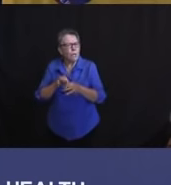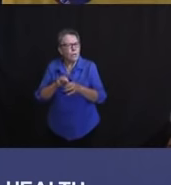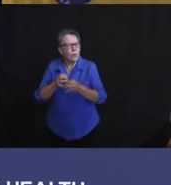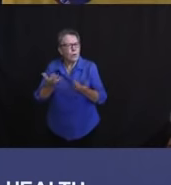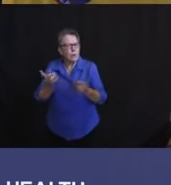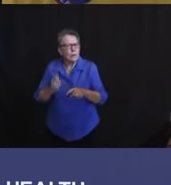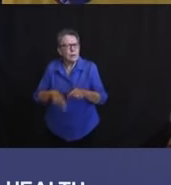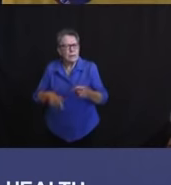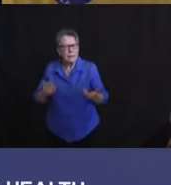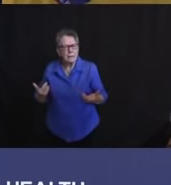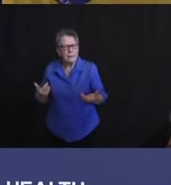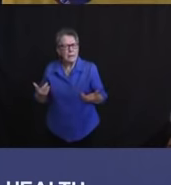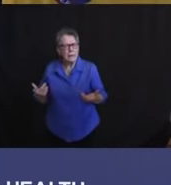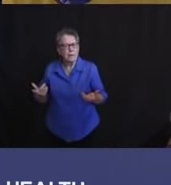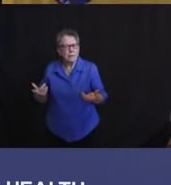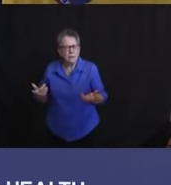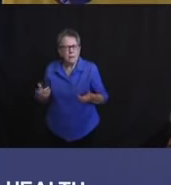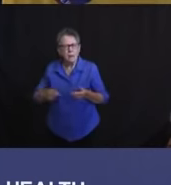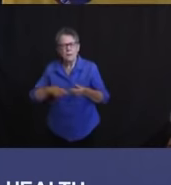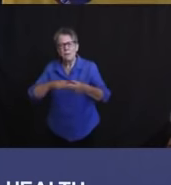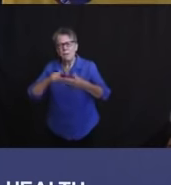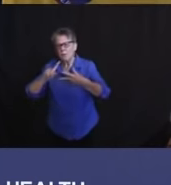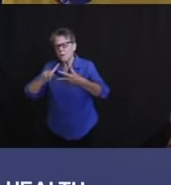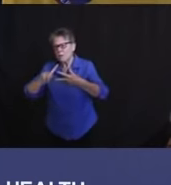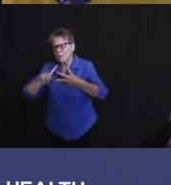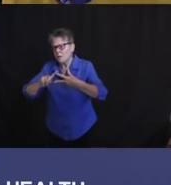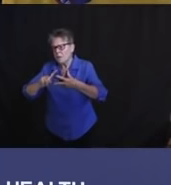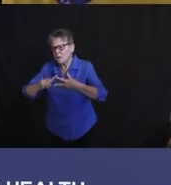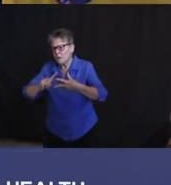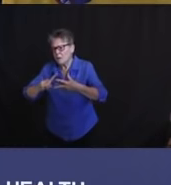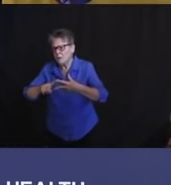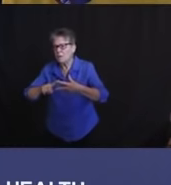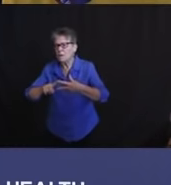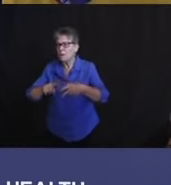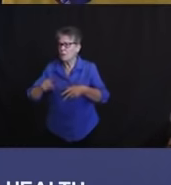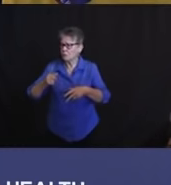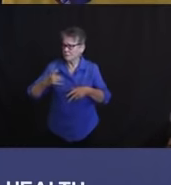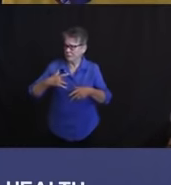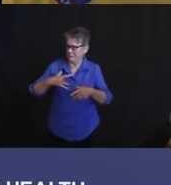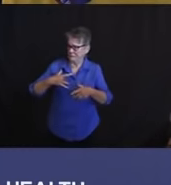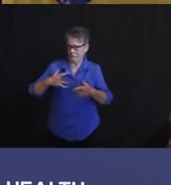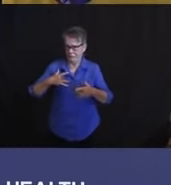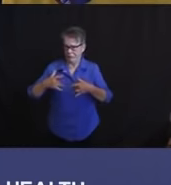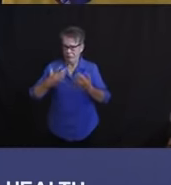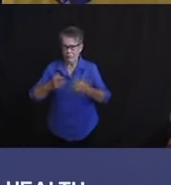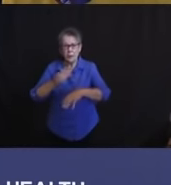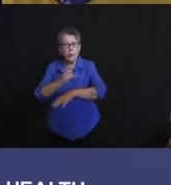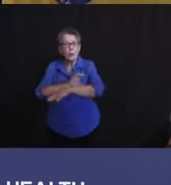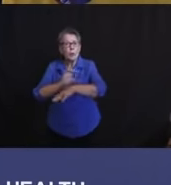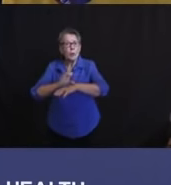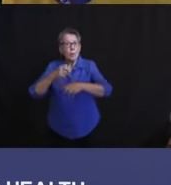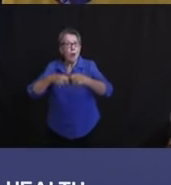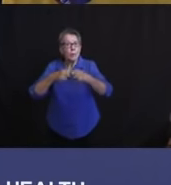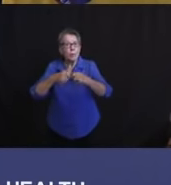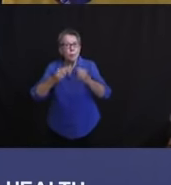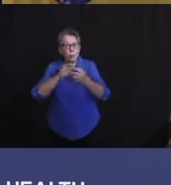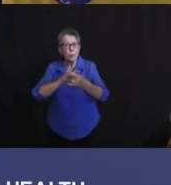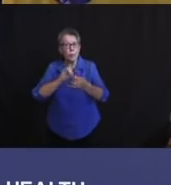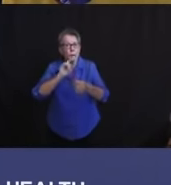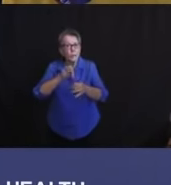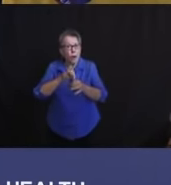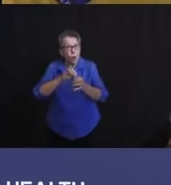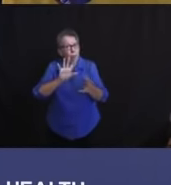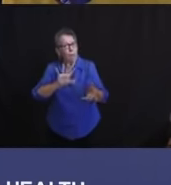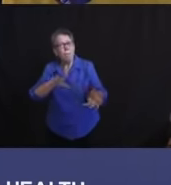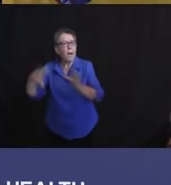be disenfranchised? And considering how late some ballots have been mailed out, is there any